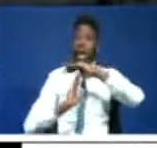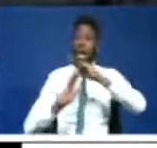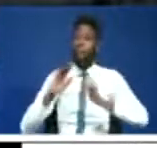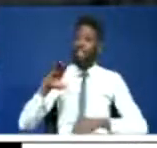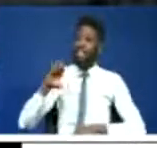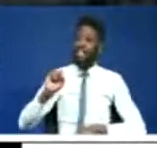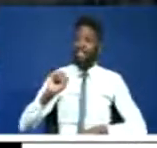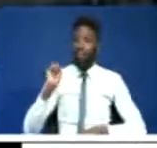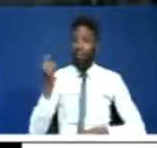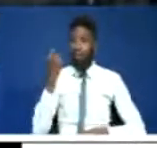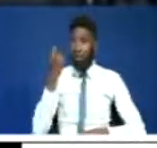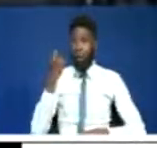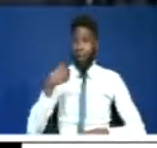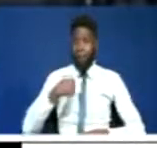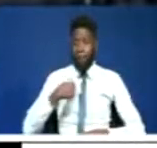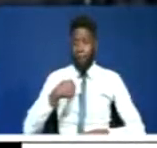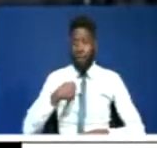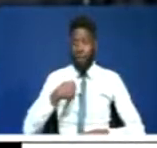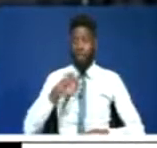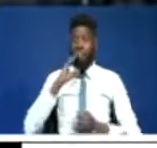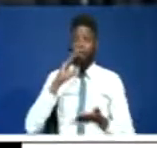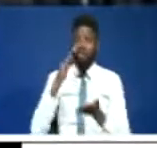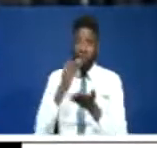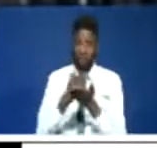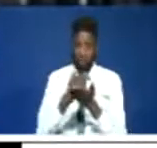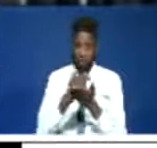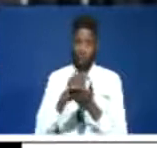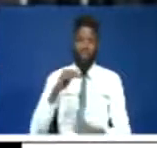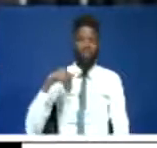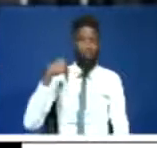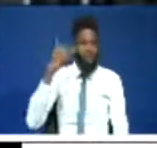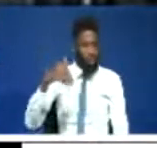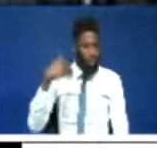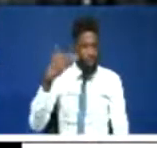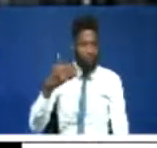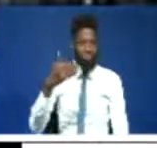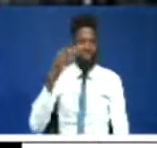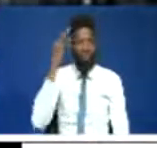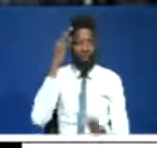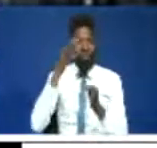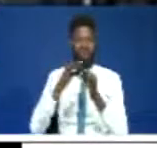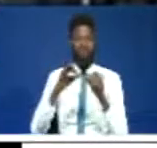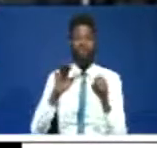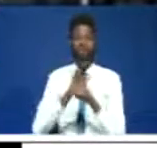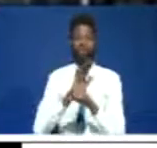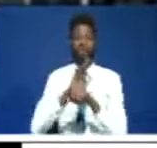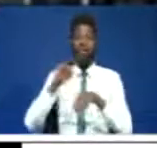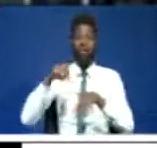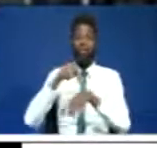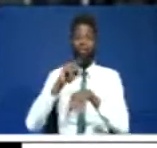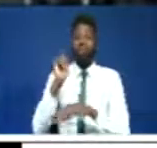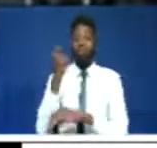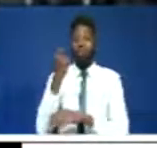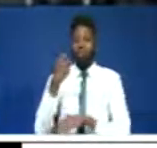do solemnly affirm that I will at all times be faithful to the Republic of Kenya, and that I will